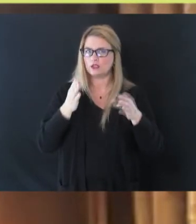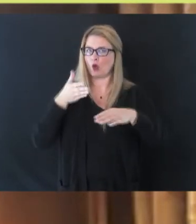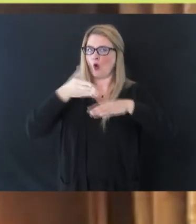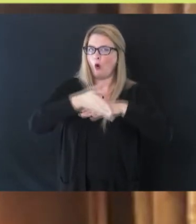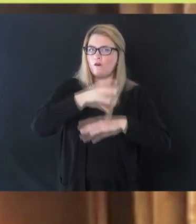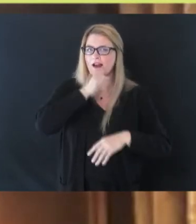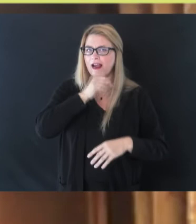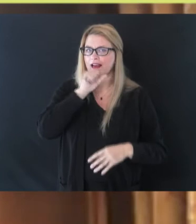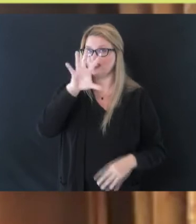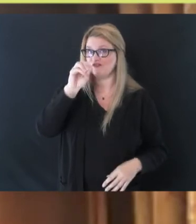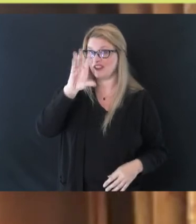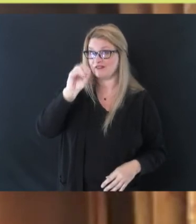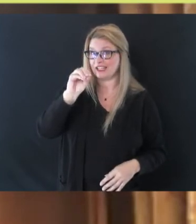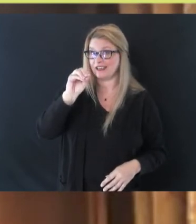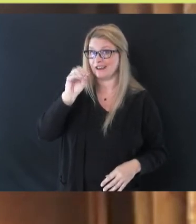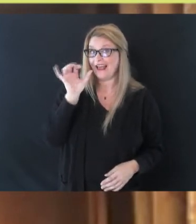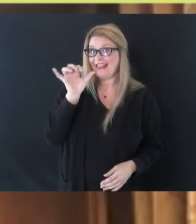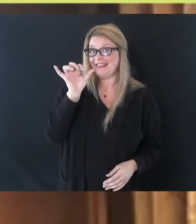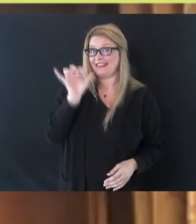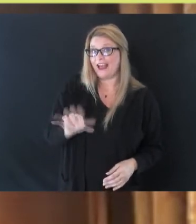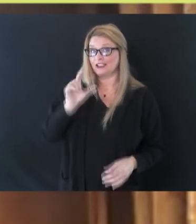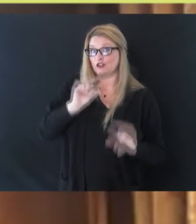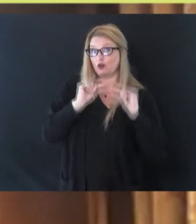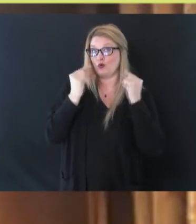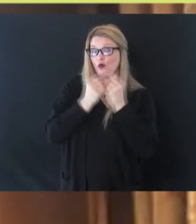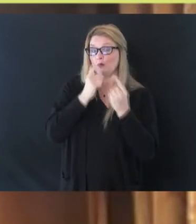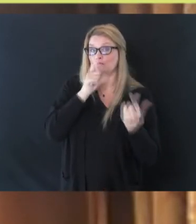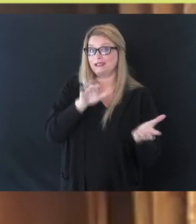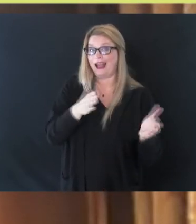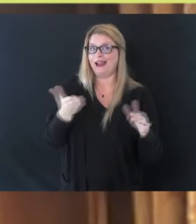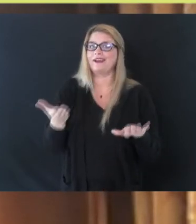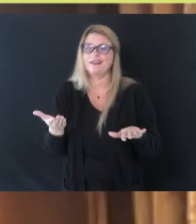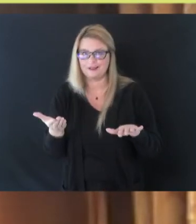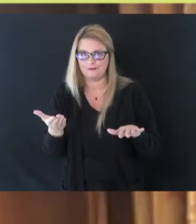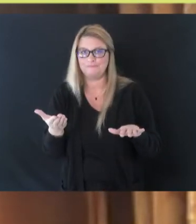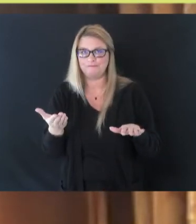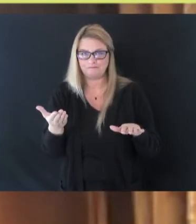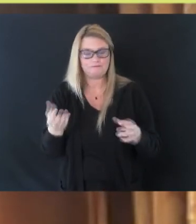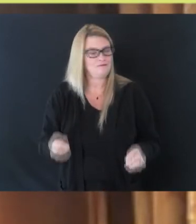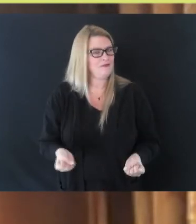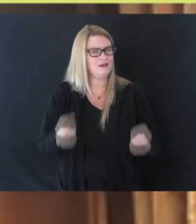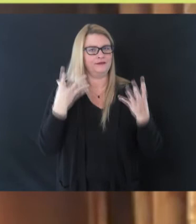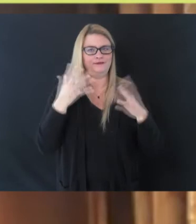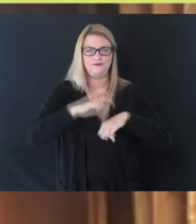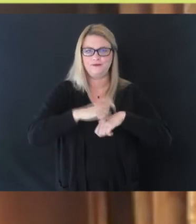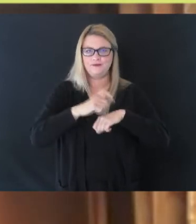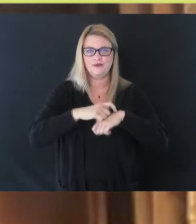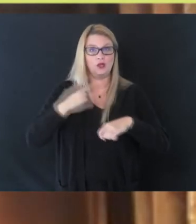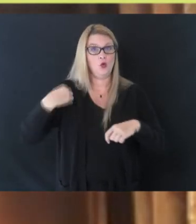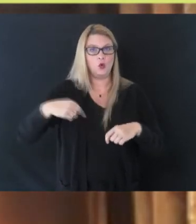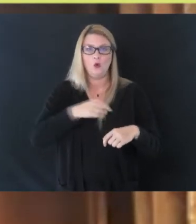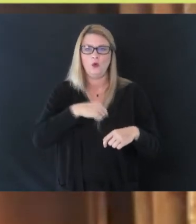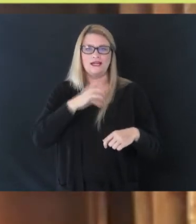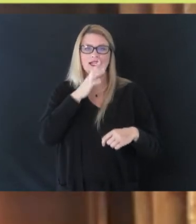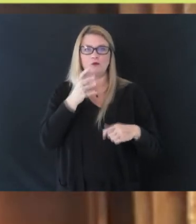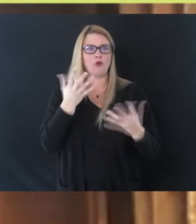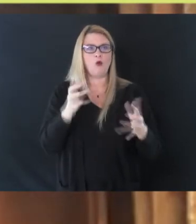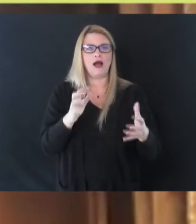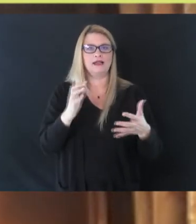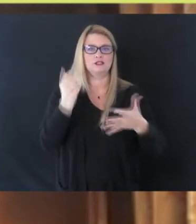50-year-old group, because that's a group that's dying. And that we also, as we have said many times, we didn't want to be sequential. We wanted